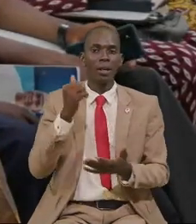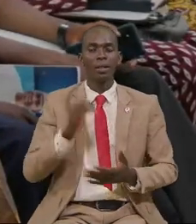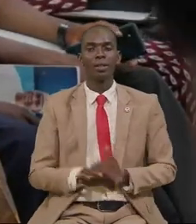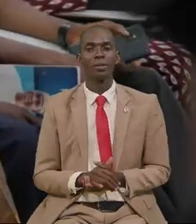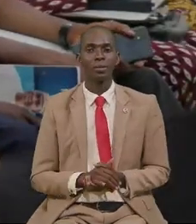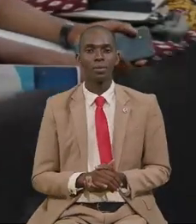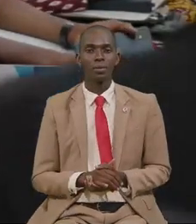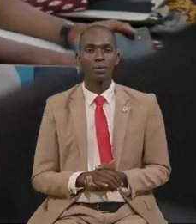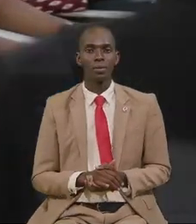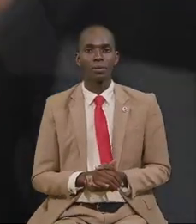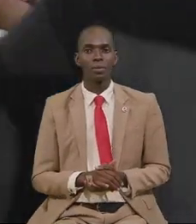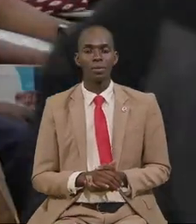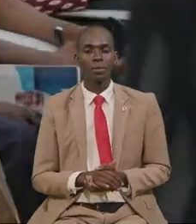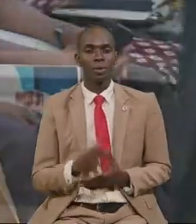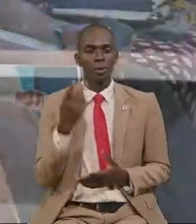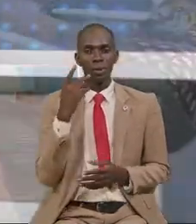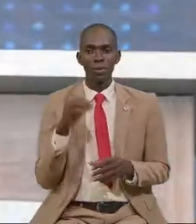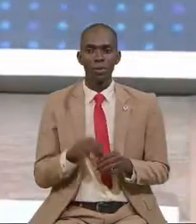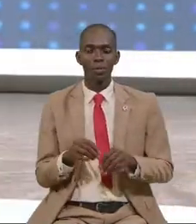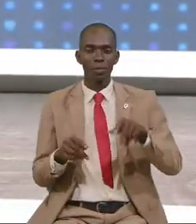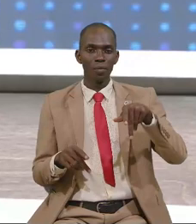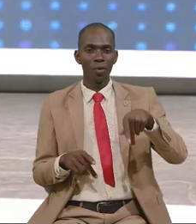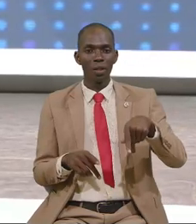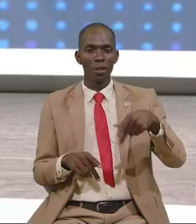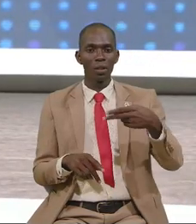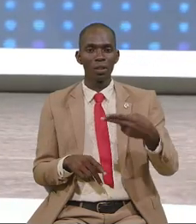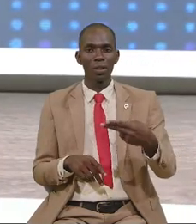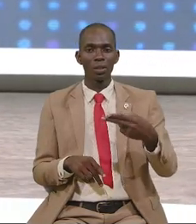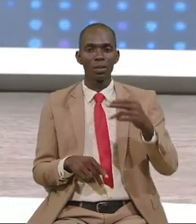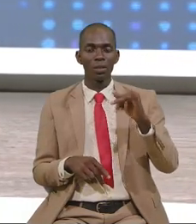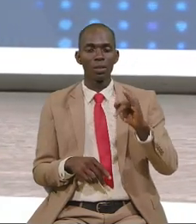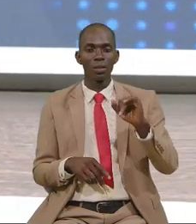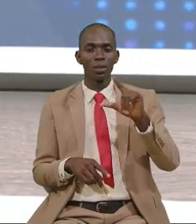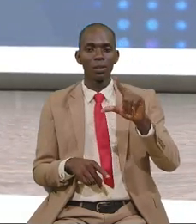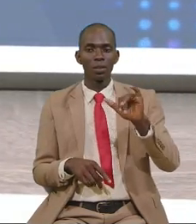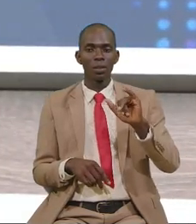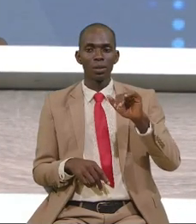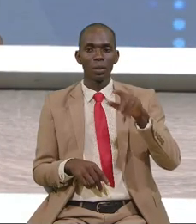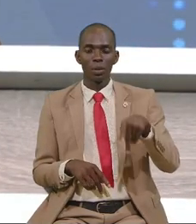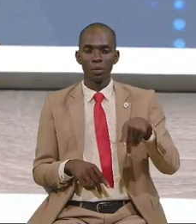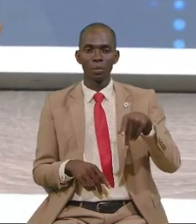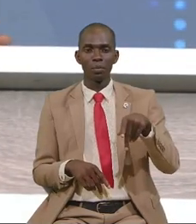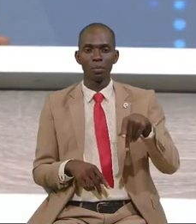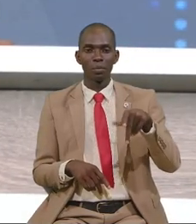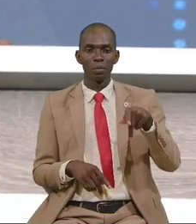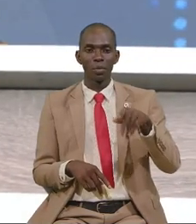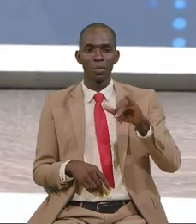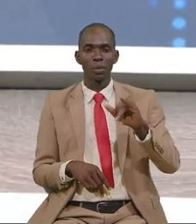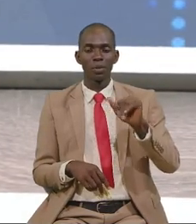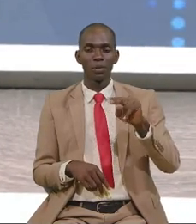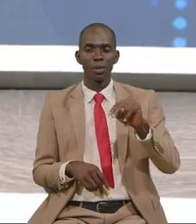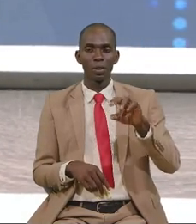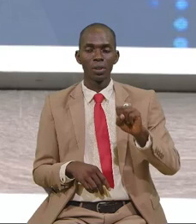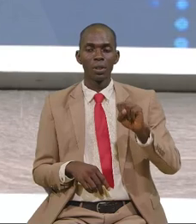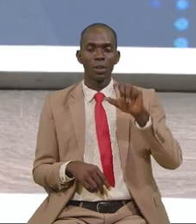We're looking at Philippians chapter 3. Philippians chapter 3, and I'm reading from